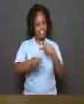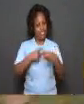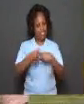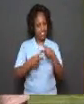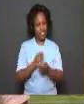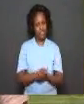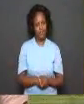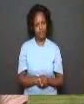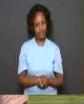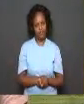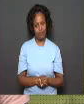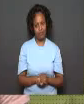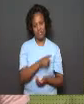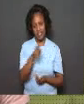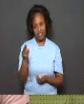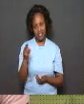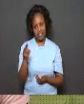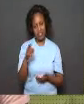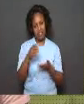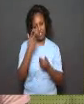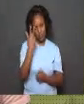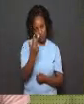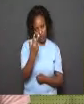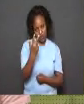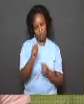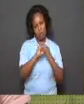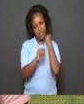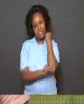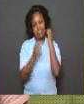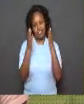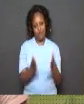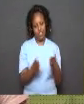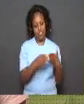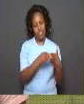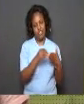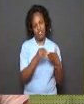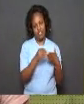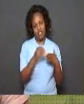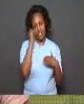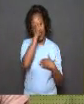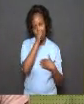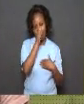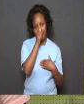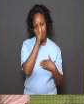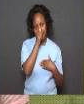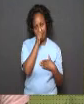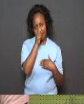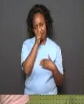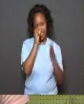Civics. You studied 3 of the basic principles of the